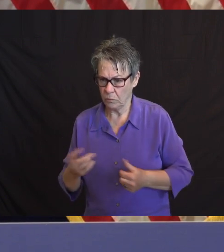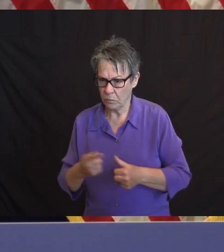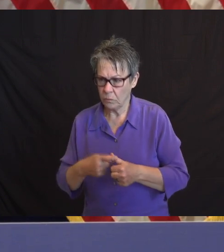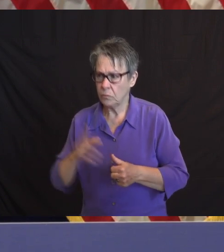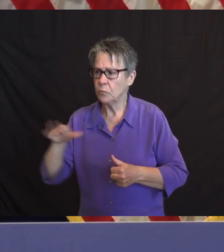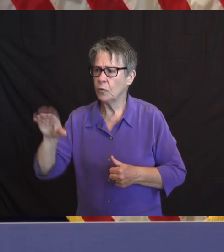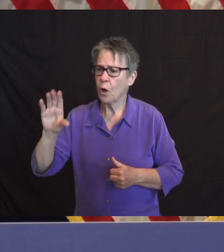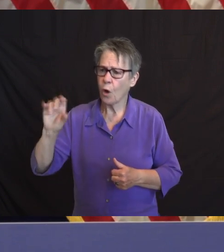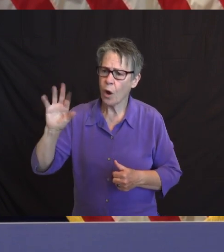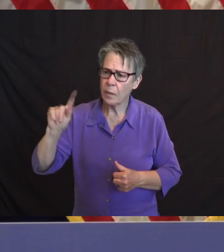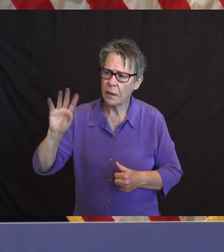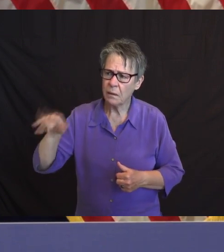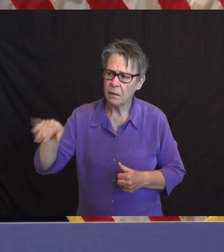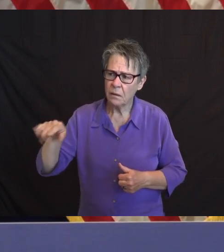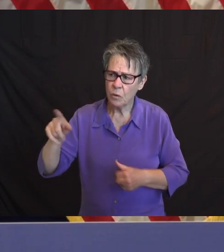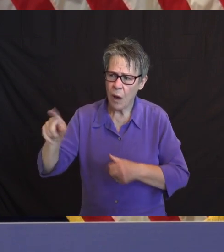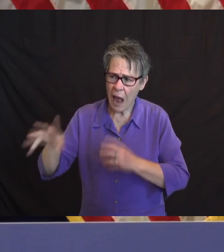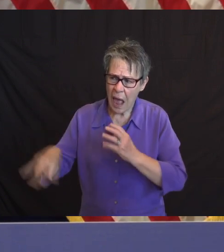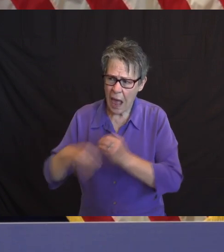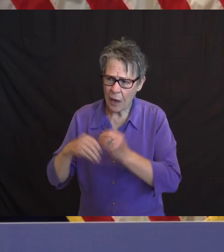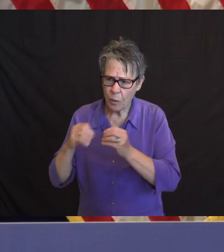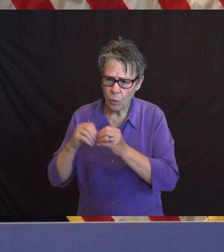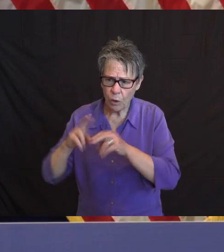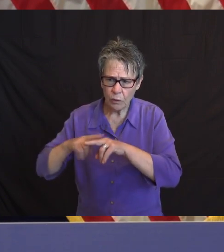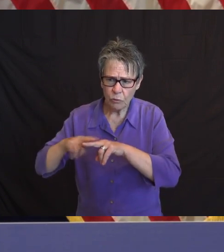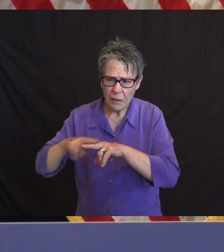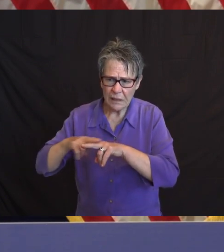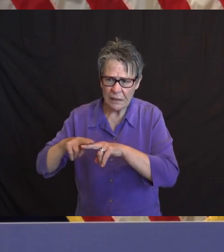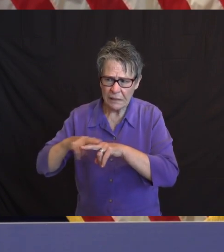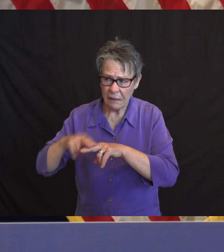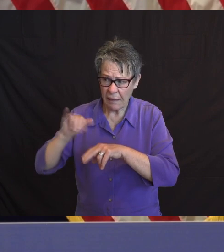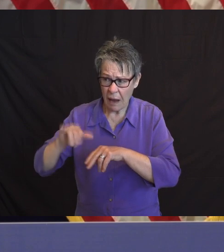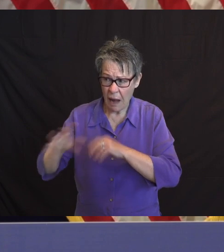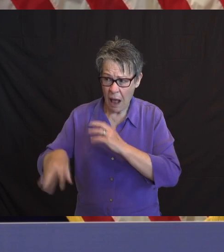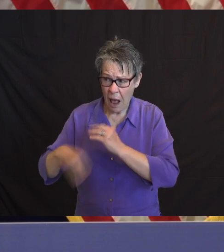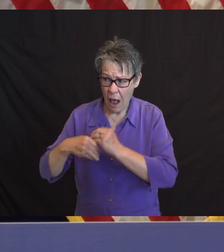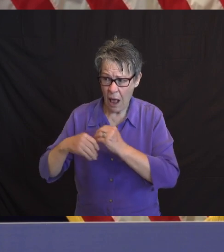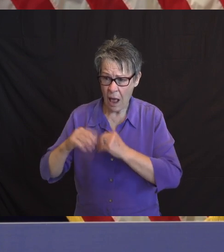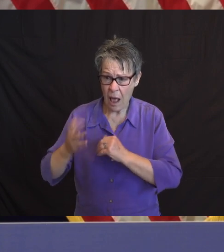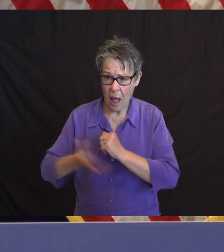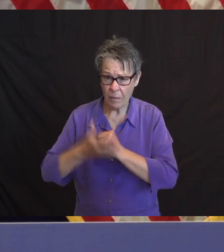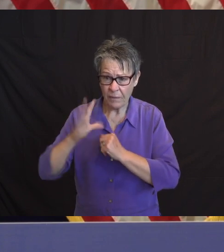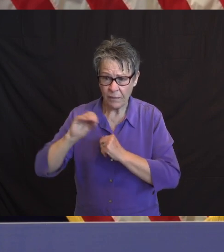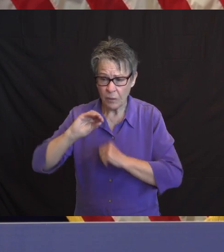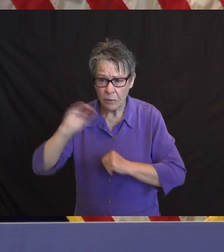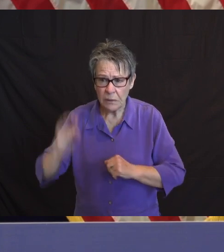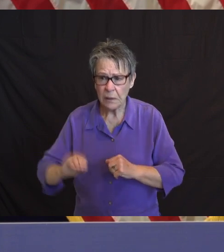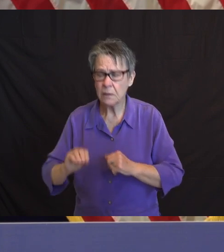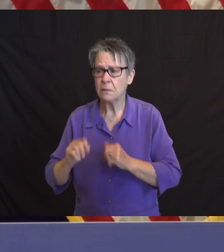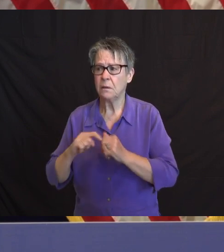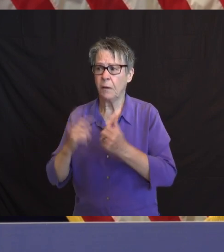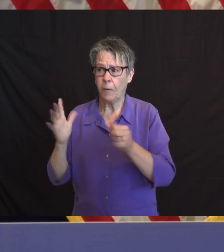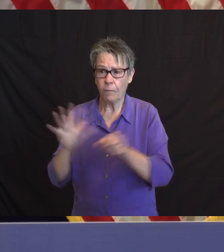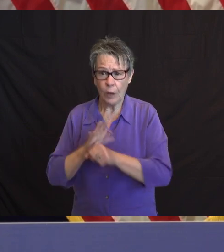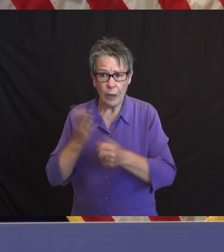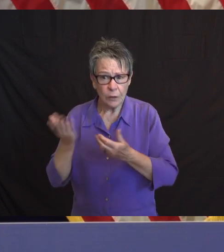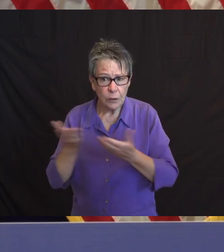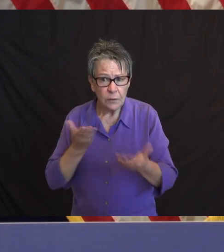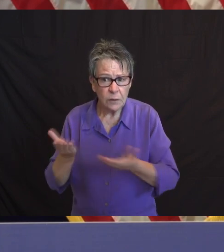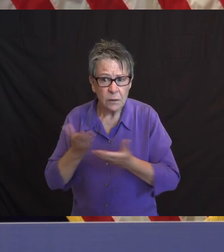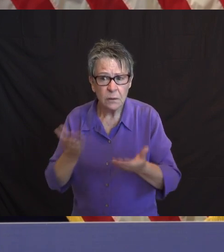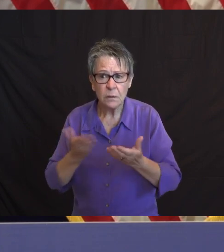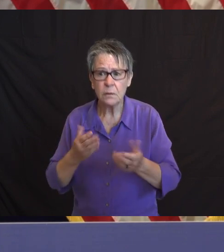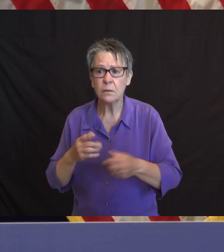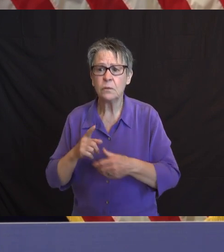increase available social distancing for riders? When will full service be restored? And what is NJ Transit's financial situation given the